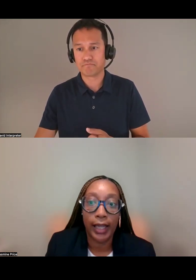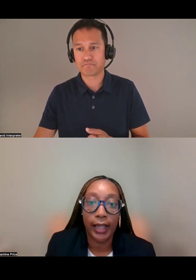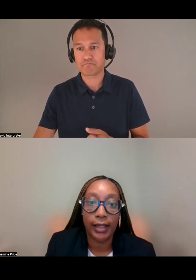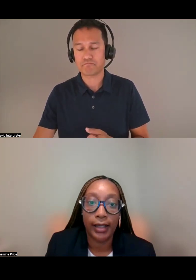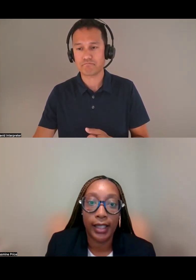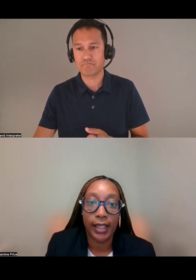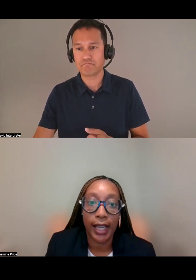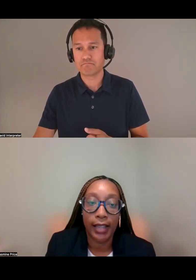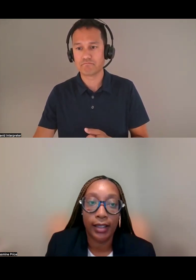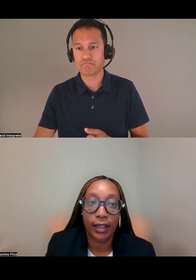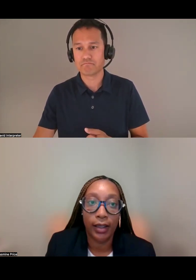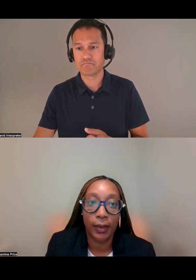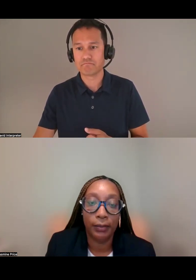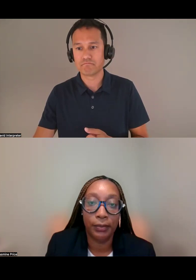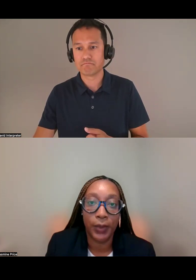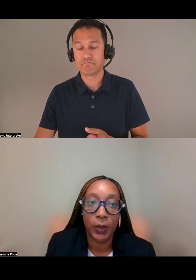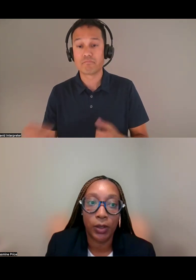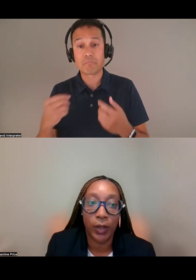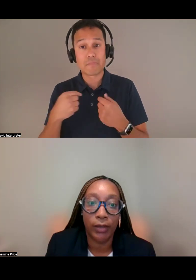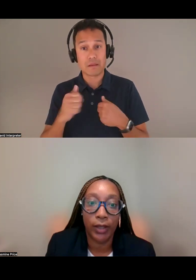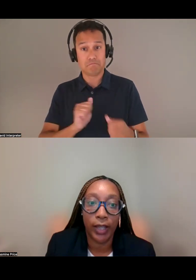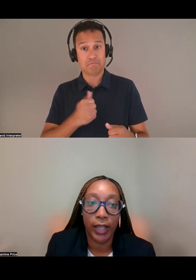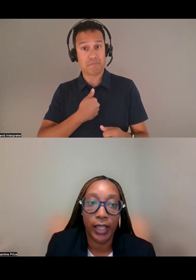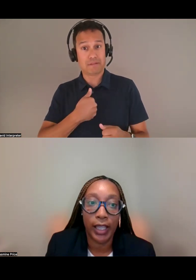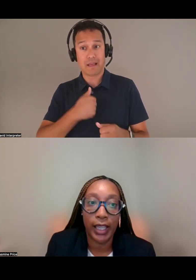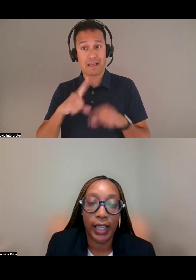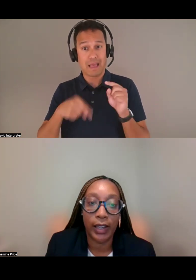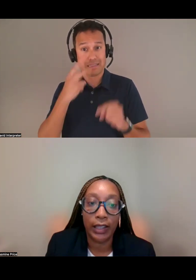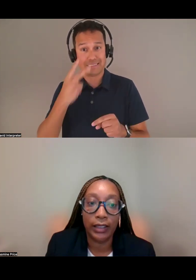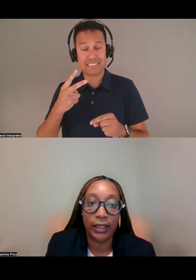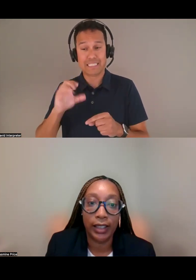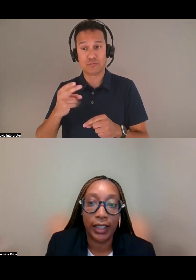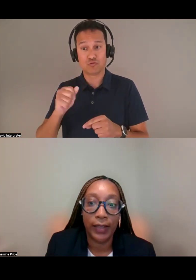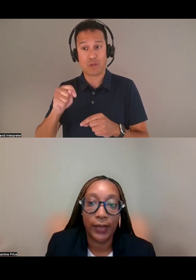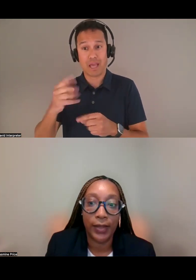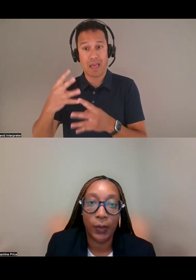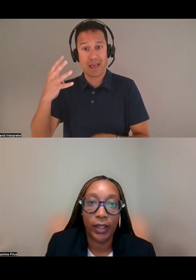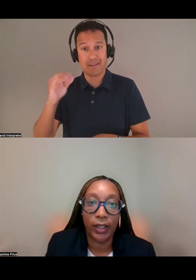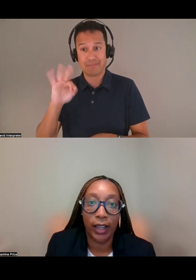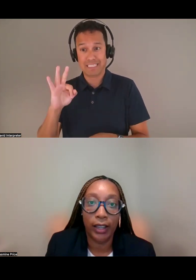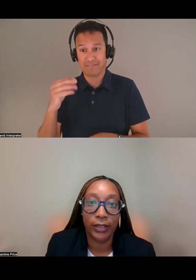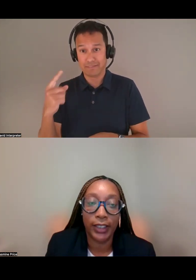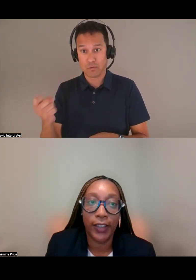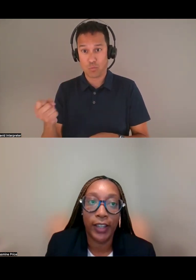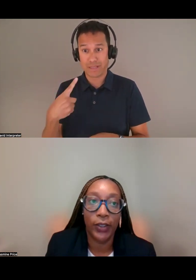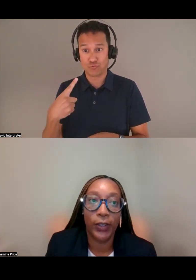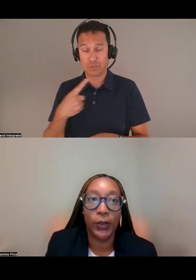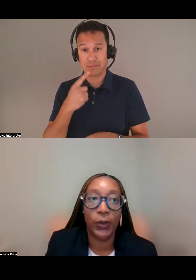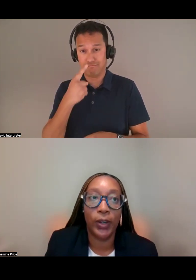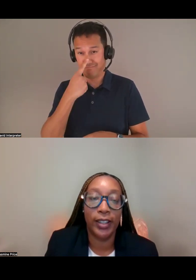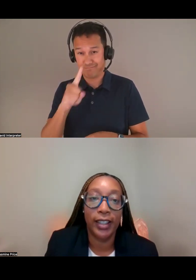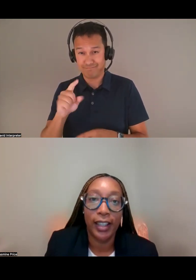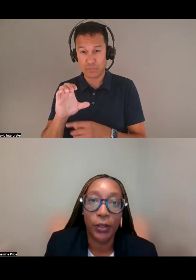I can't see the chat, so if there are any in there, if someone, Sherry